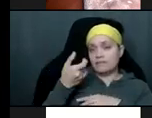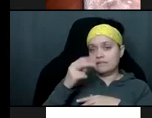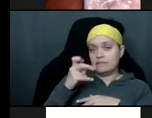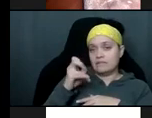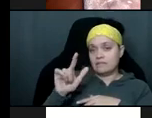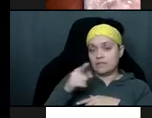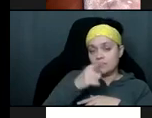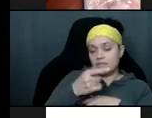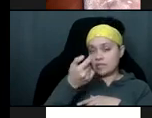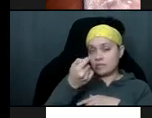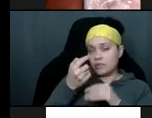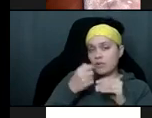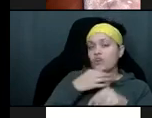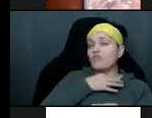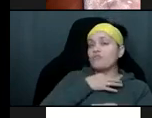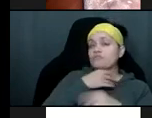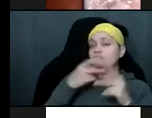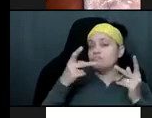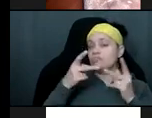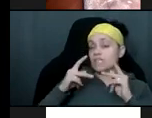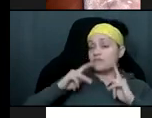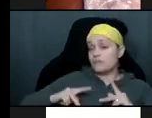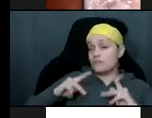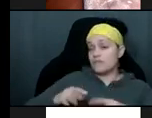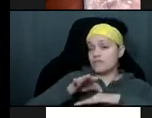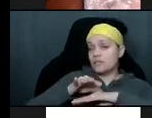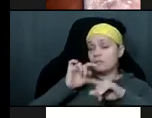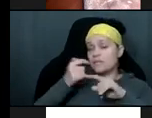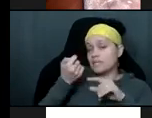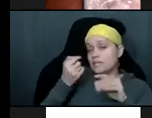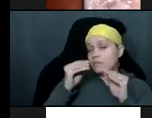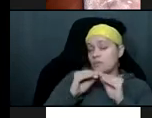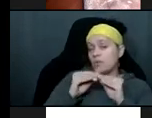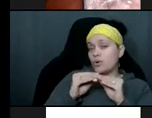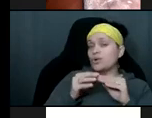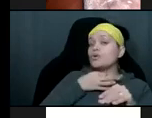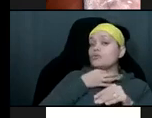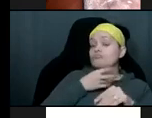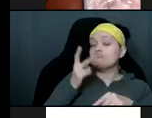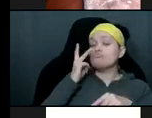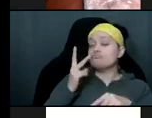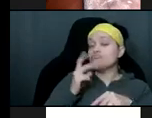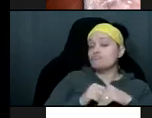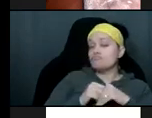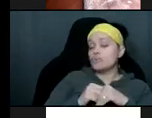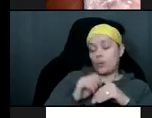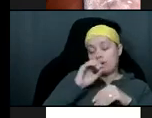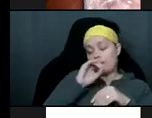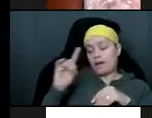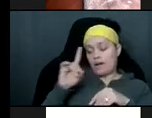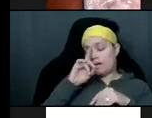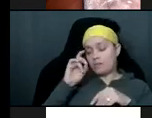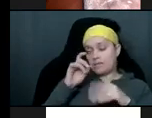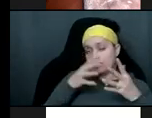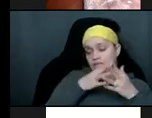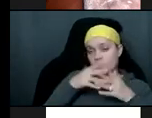So this is a little bit of a curious place from physical geography, but it's a little bit curious too, or odd because of